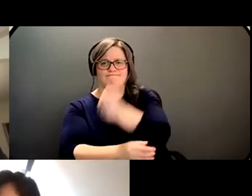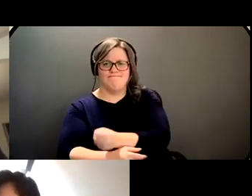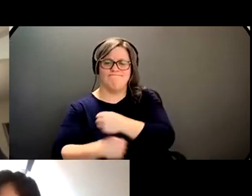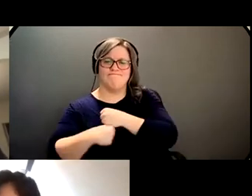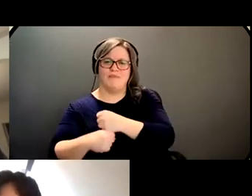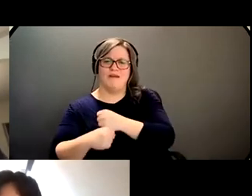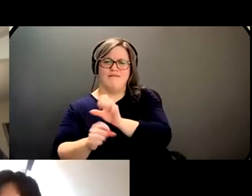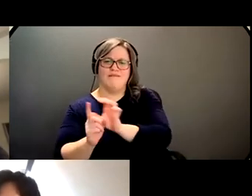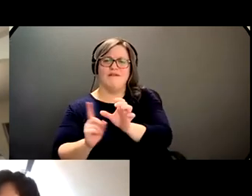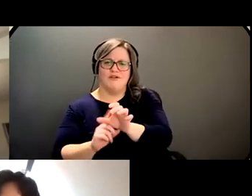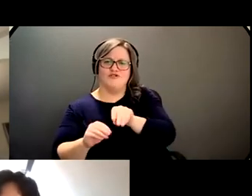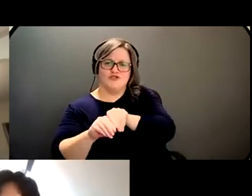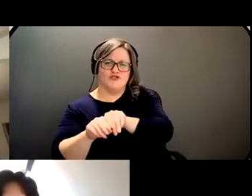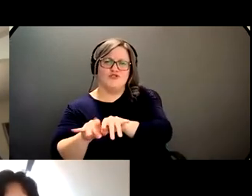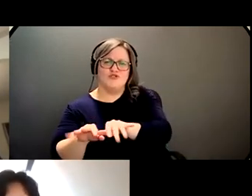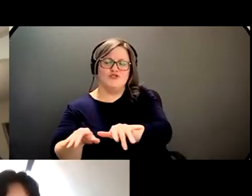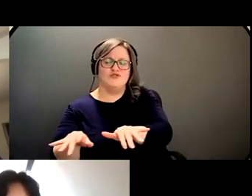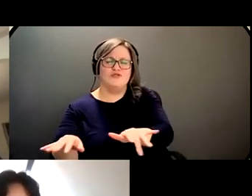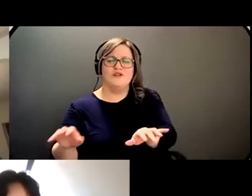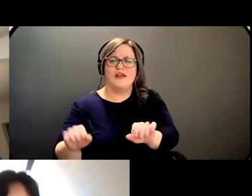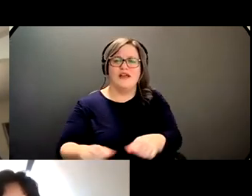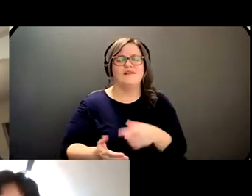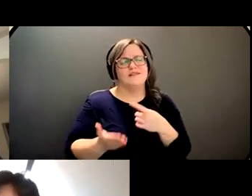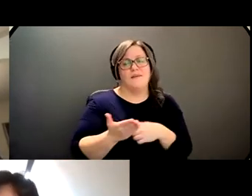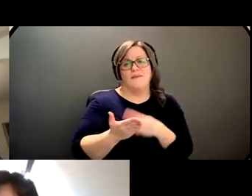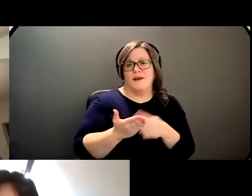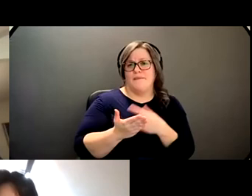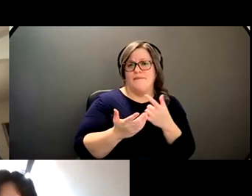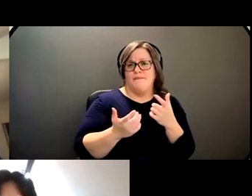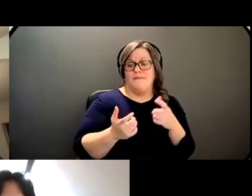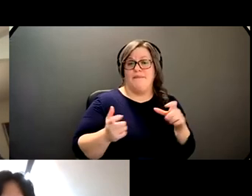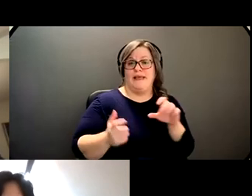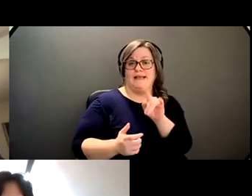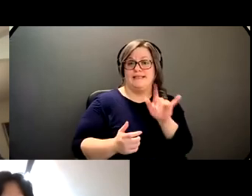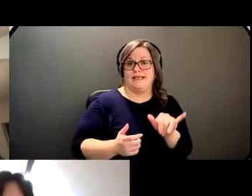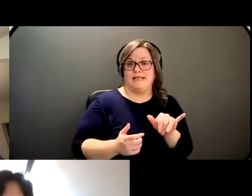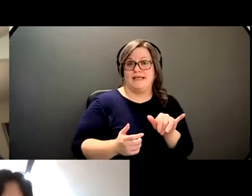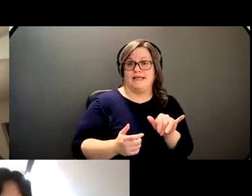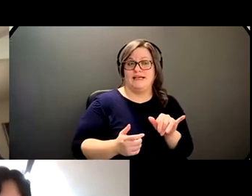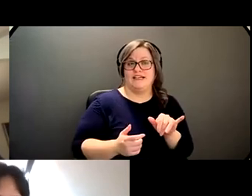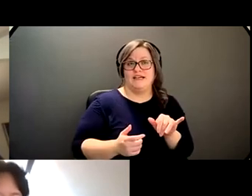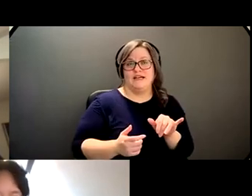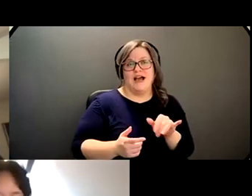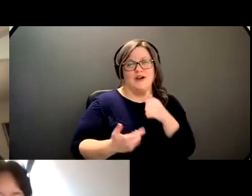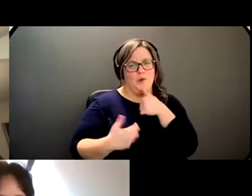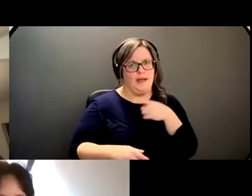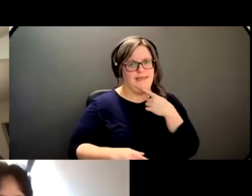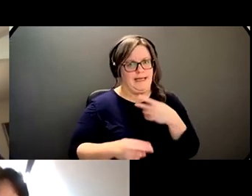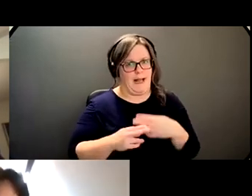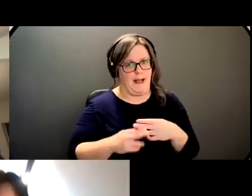sometimes one unnamed bank funds most of things.